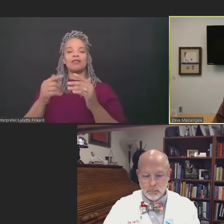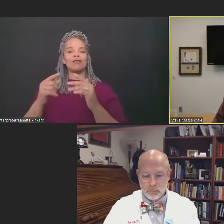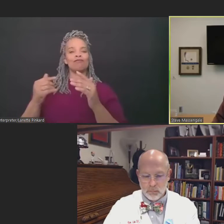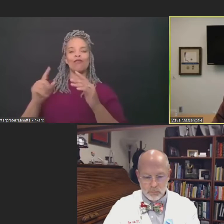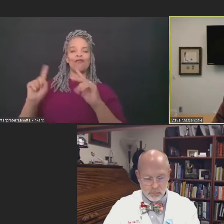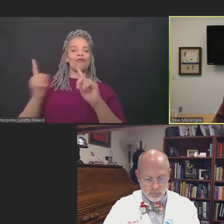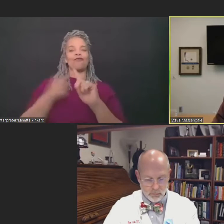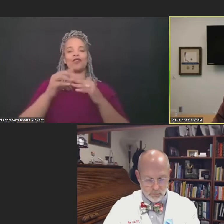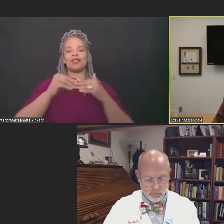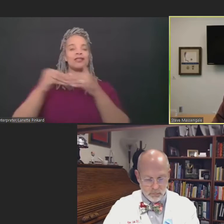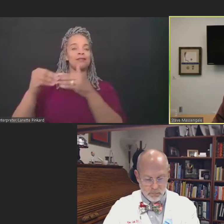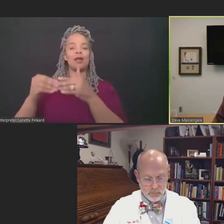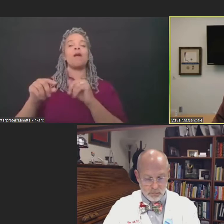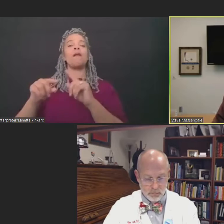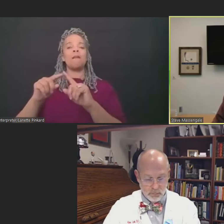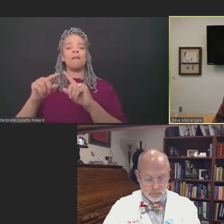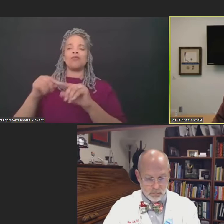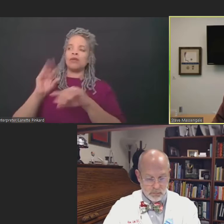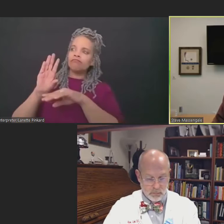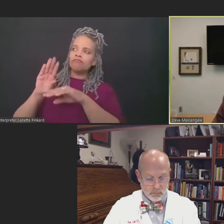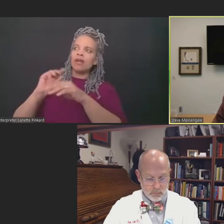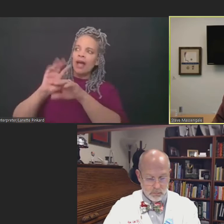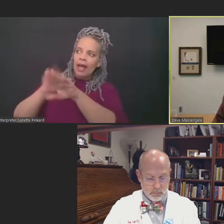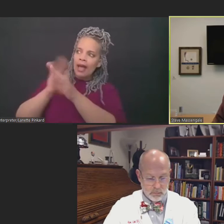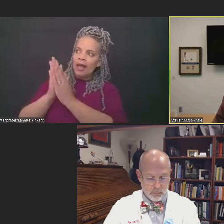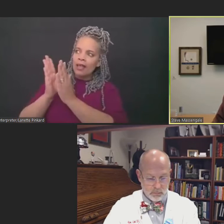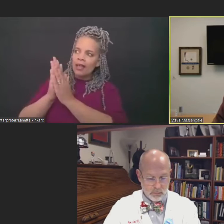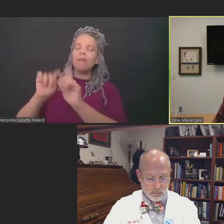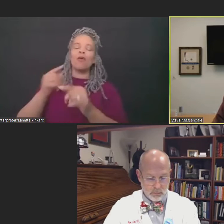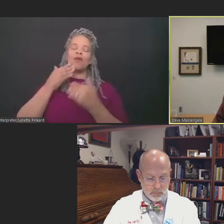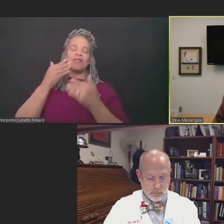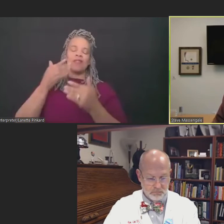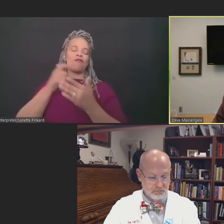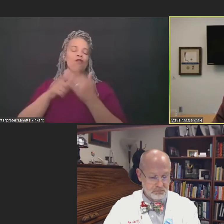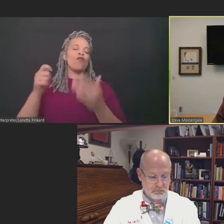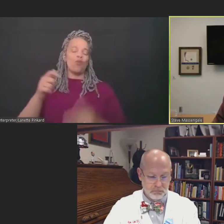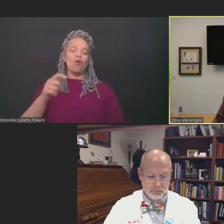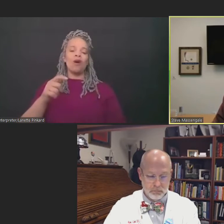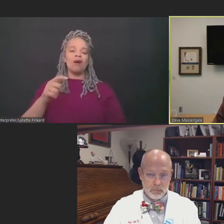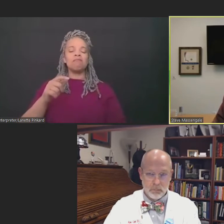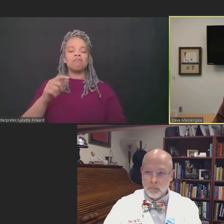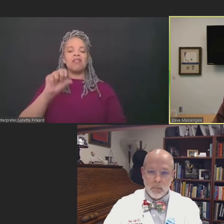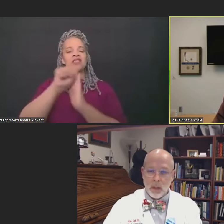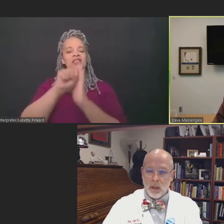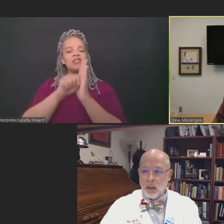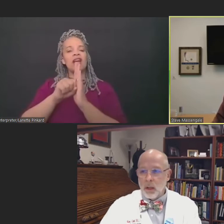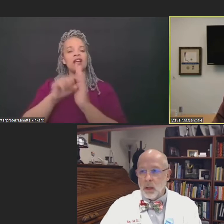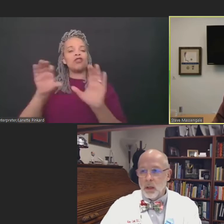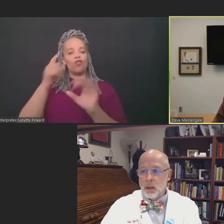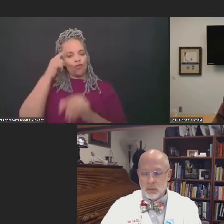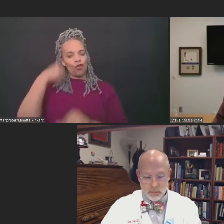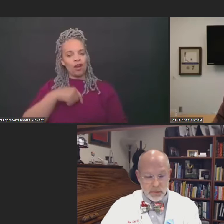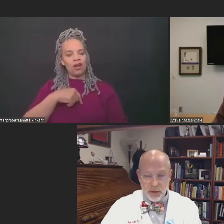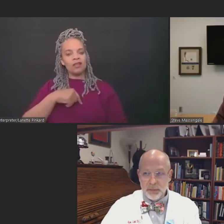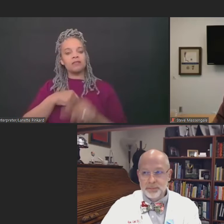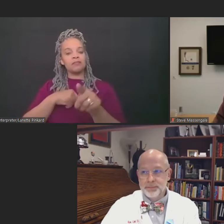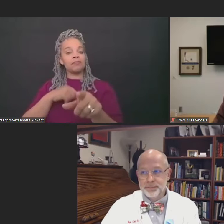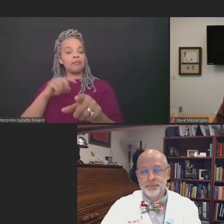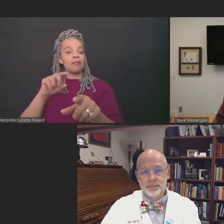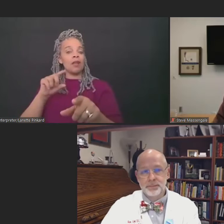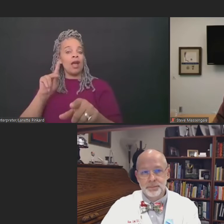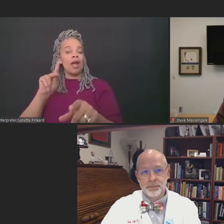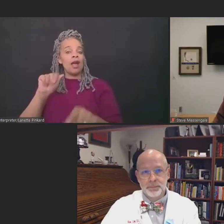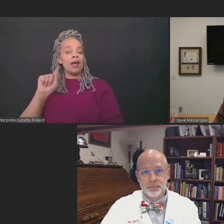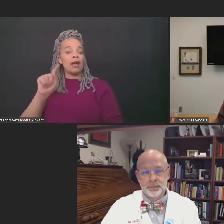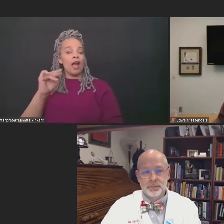grateful for what the state's done for us. Catherine or Ron, if you have anything to add to that. I'd agree. We are always